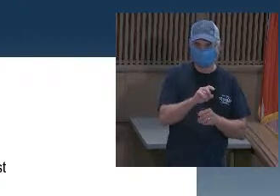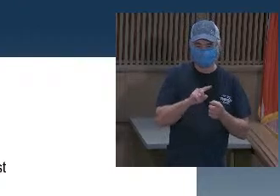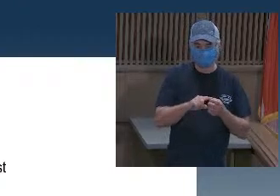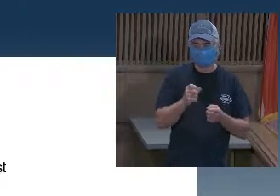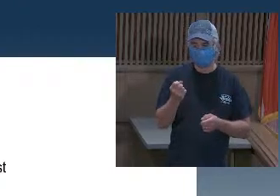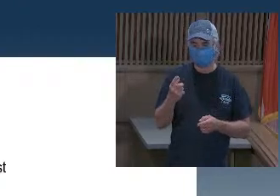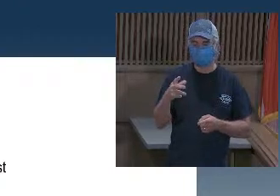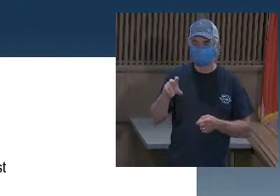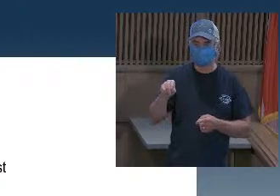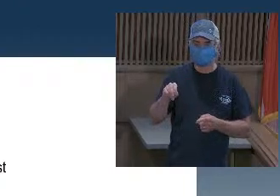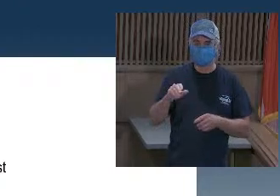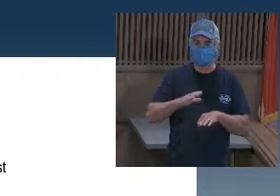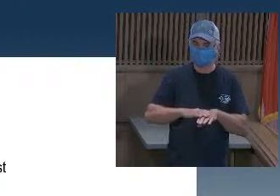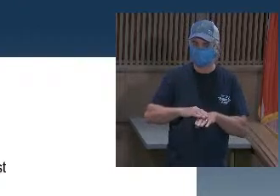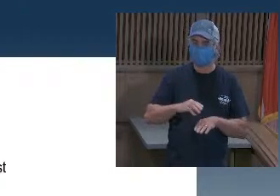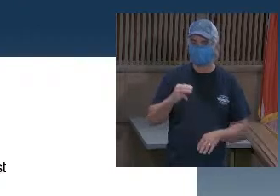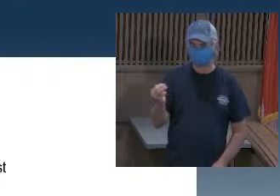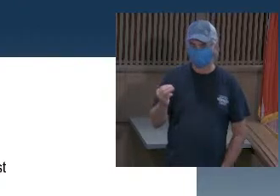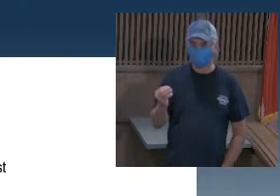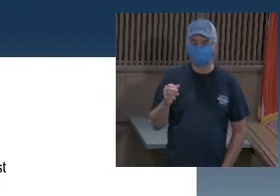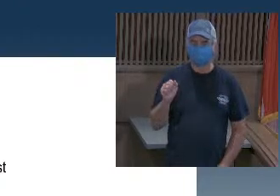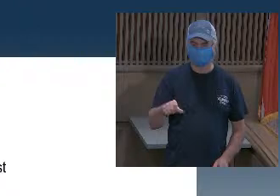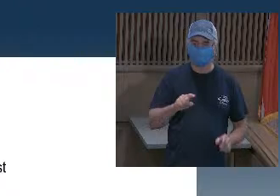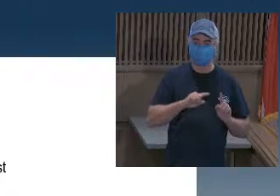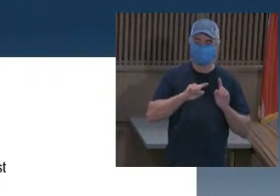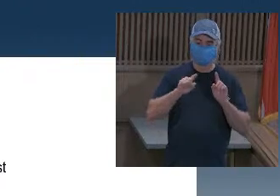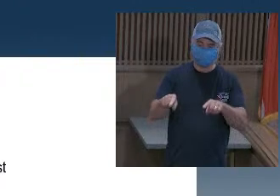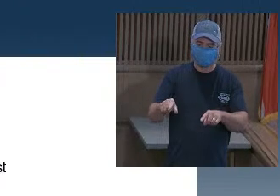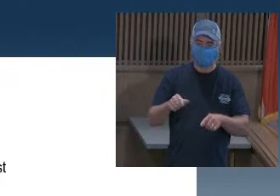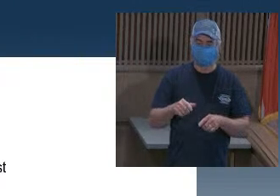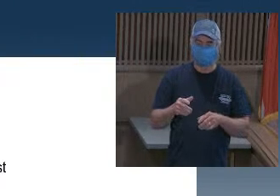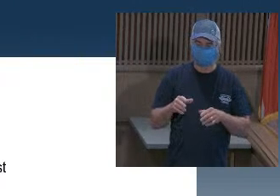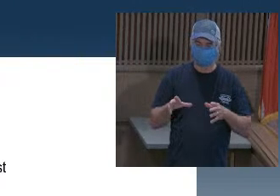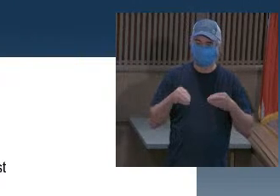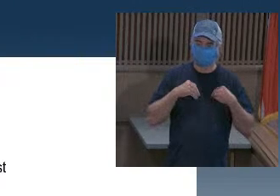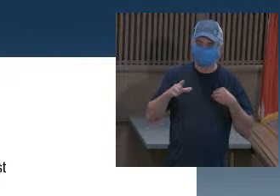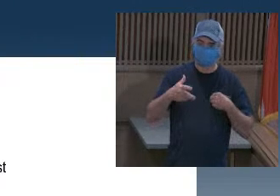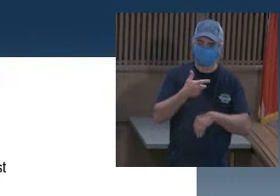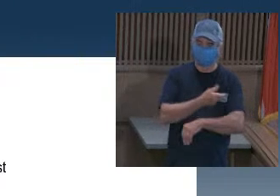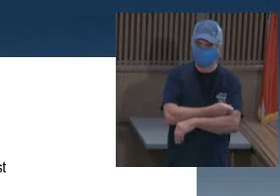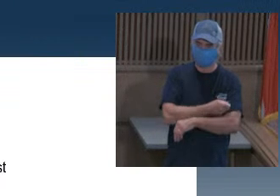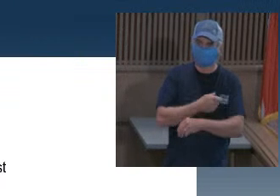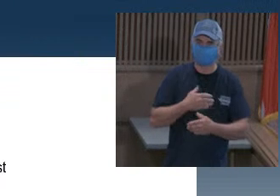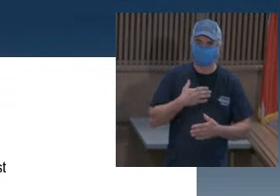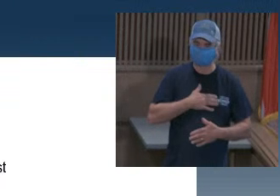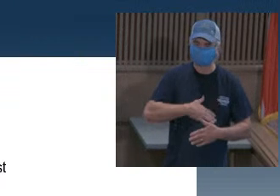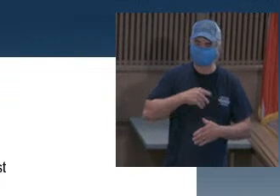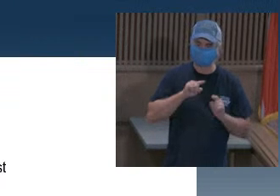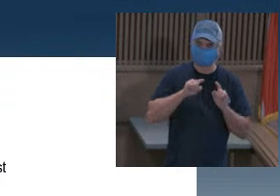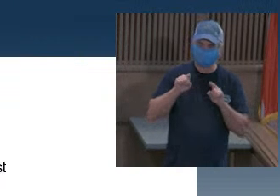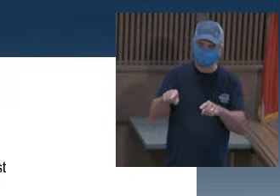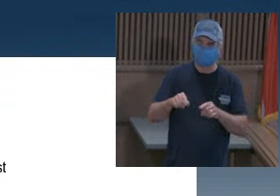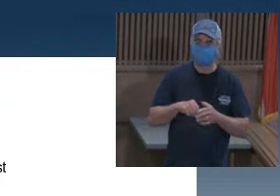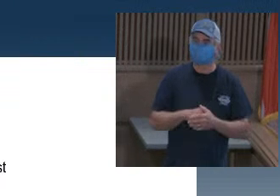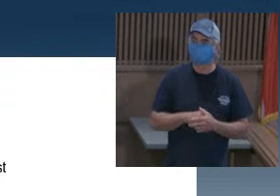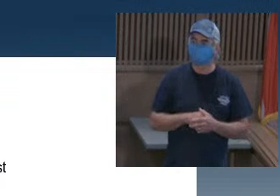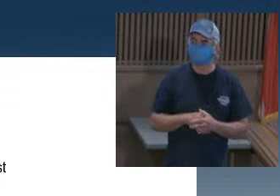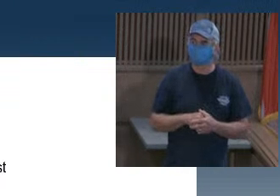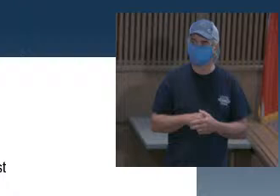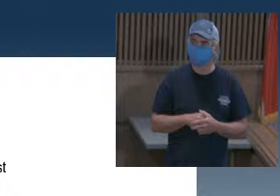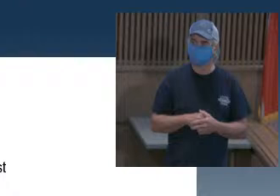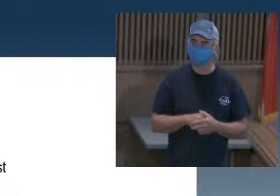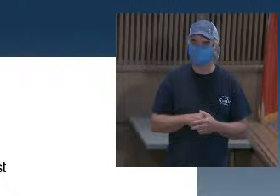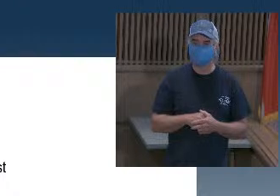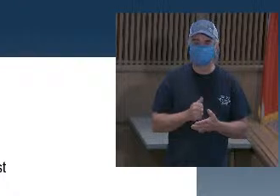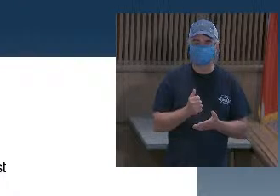If you haven't been vaccinated, please consider getting that vaccine right away. Go a step further. Help others to get